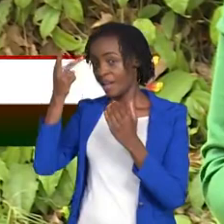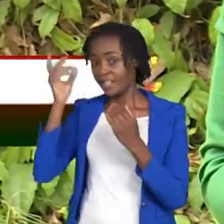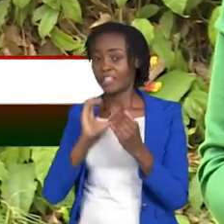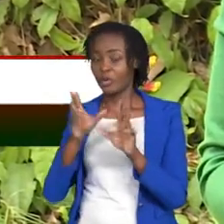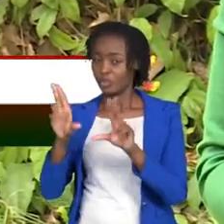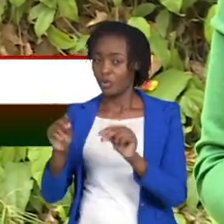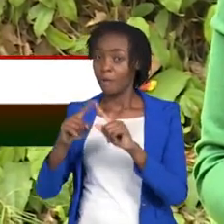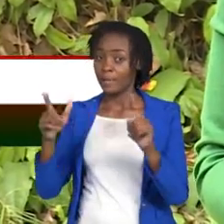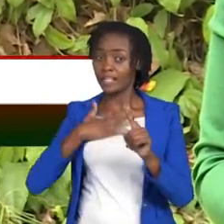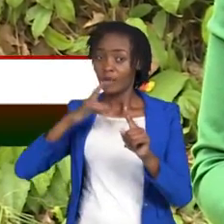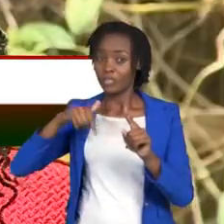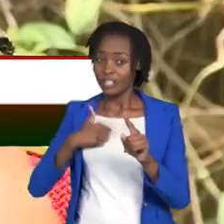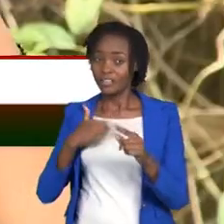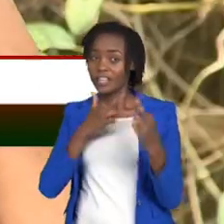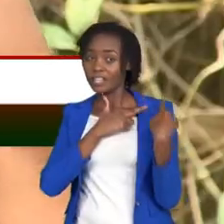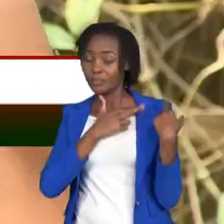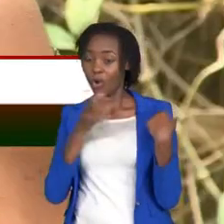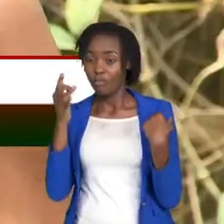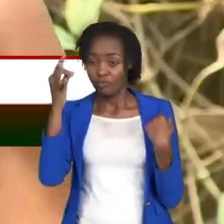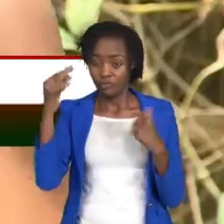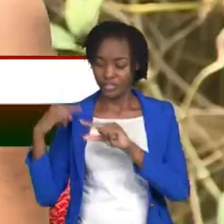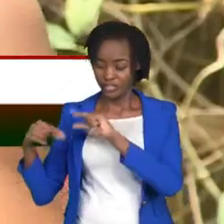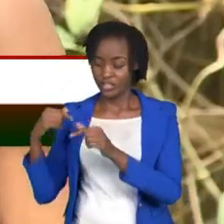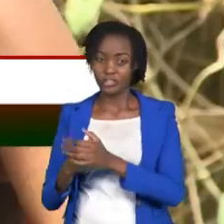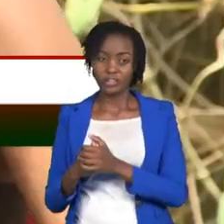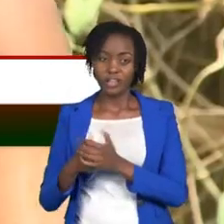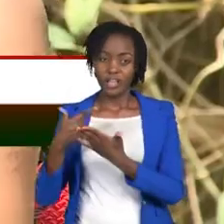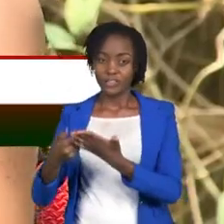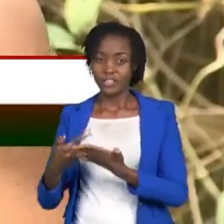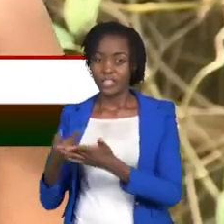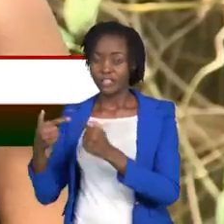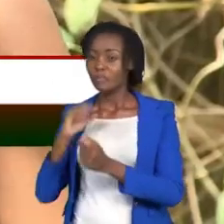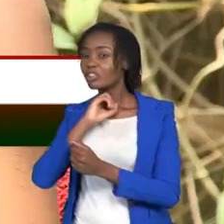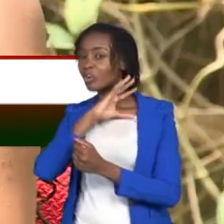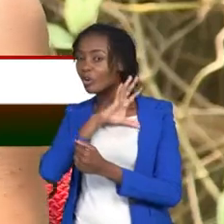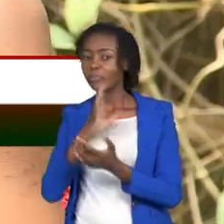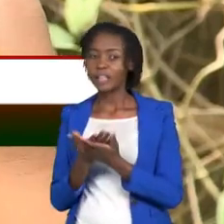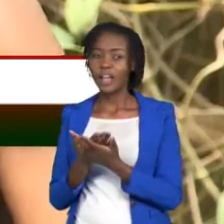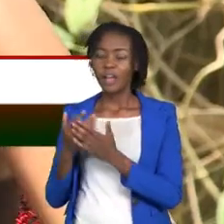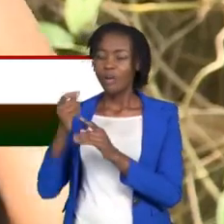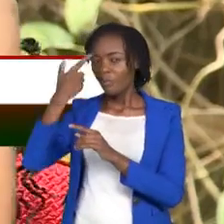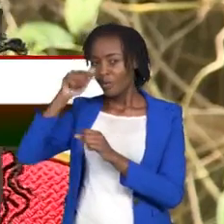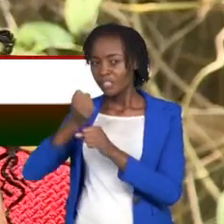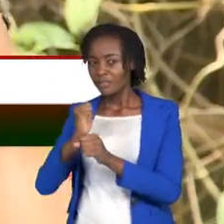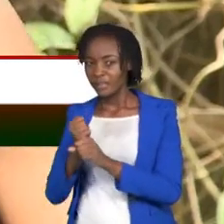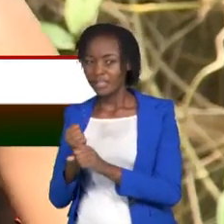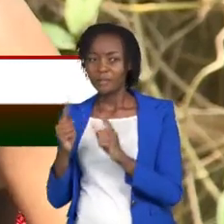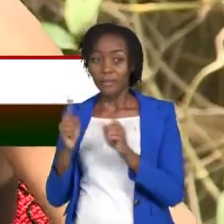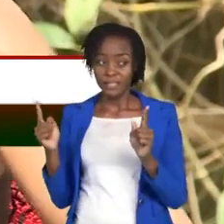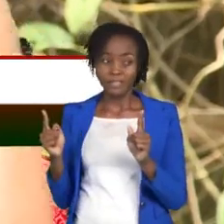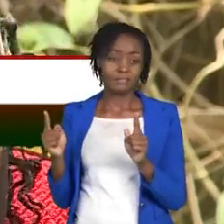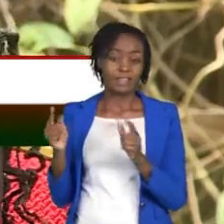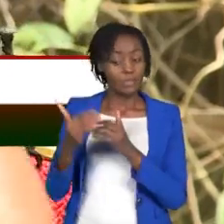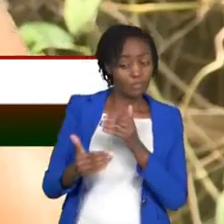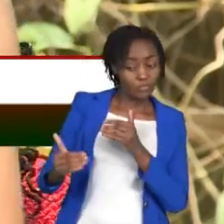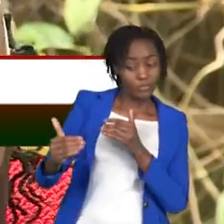for the generation that is coming after us. So we've talked about complaints and the policy making and all that. moving forward, you know, these